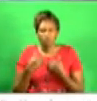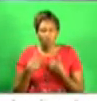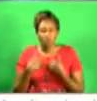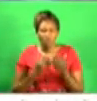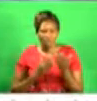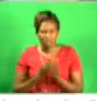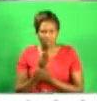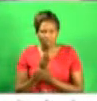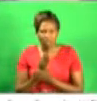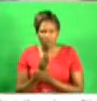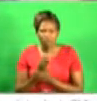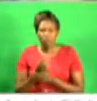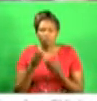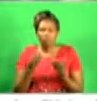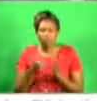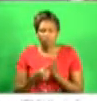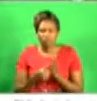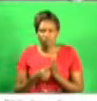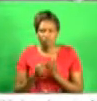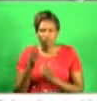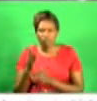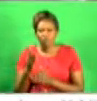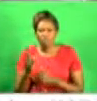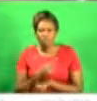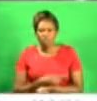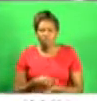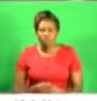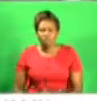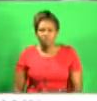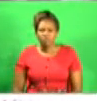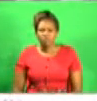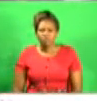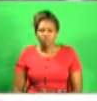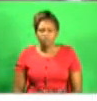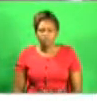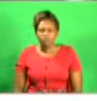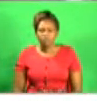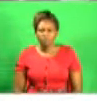within 14 days. Nikiripotia Jamvi la MBCI, mie ni Ruth Chege.